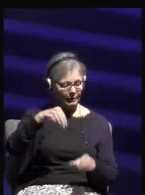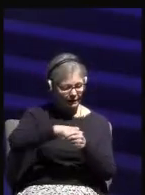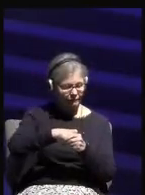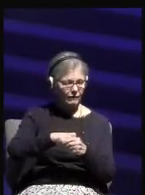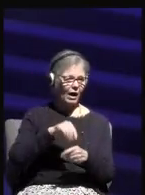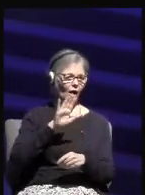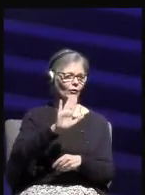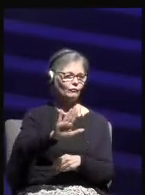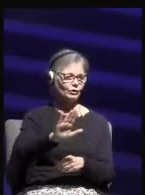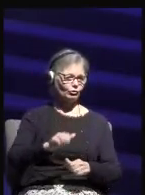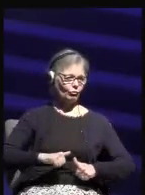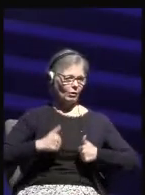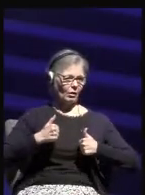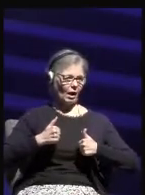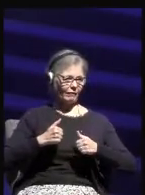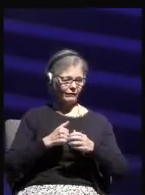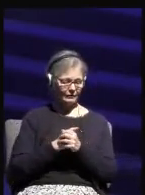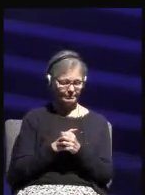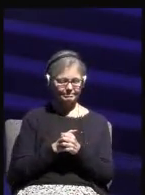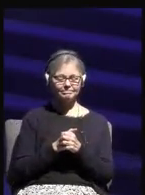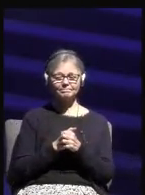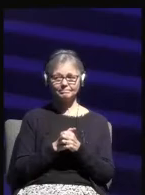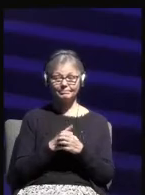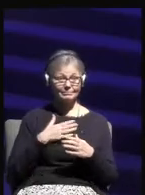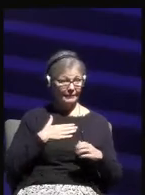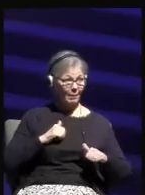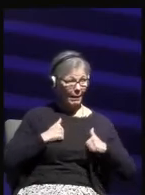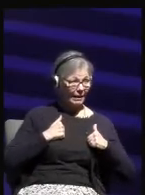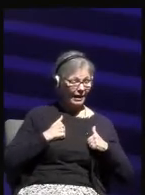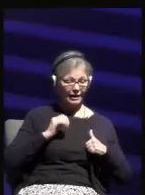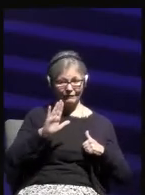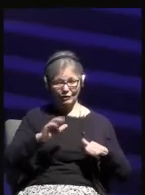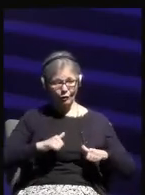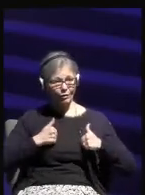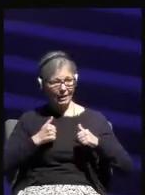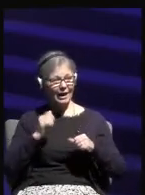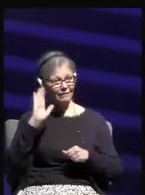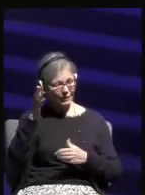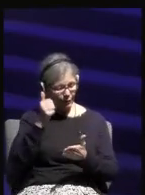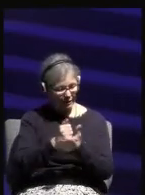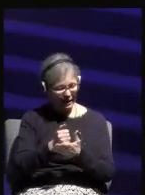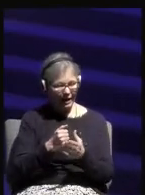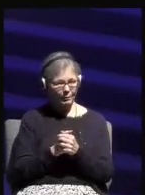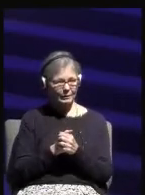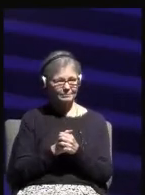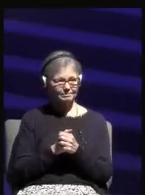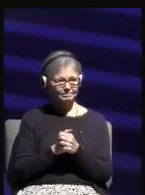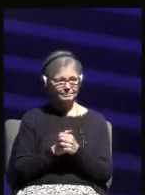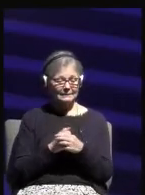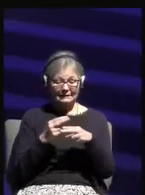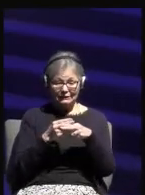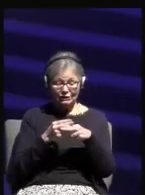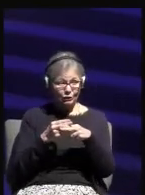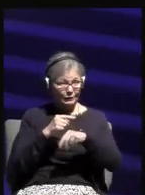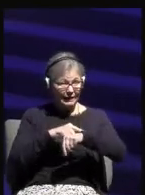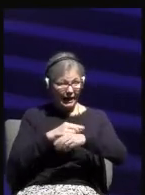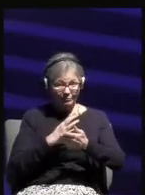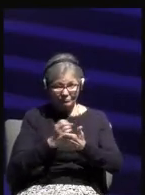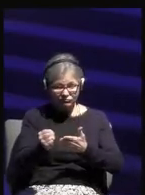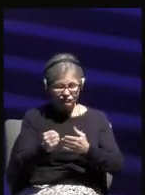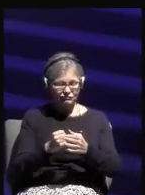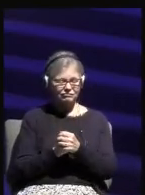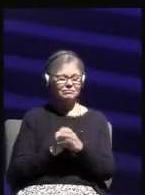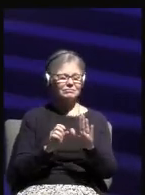involved in your world, in my world. And I want to tell you this morning, in the short time that we have, that